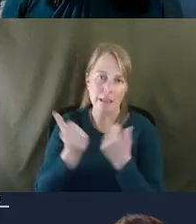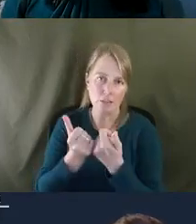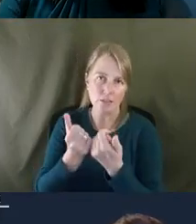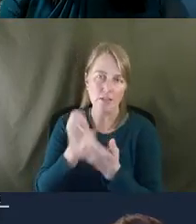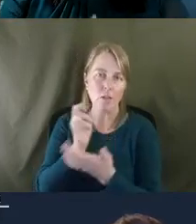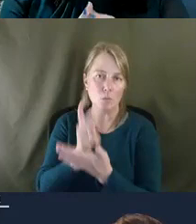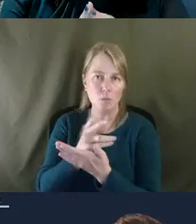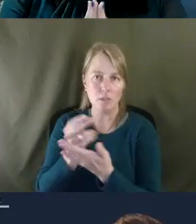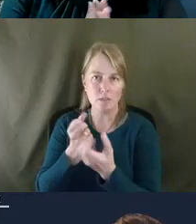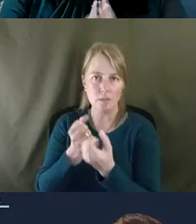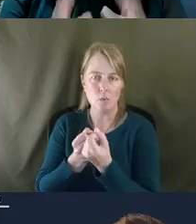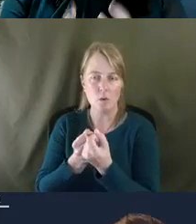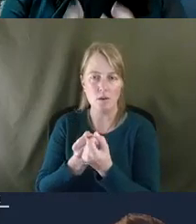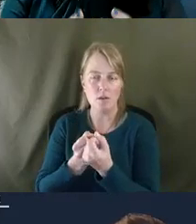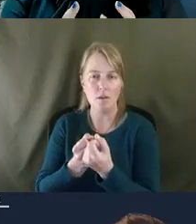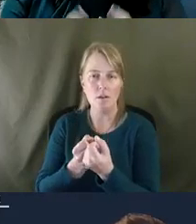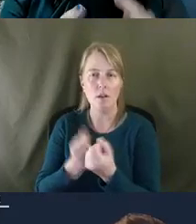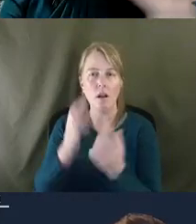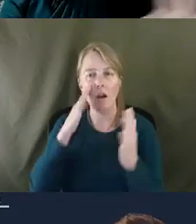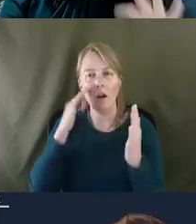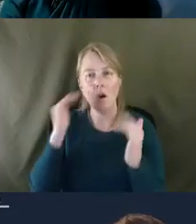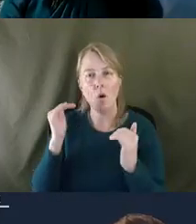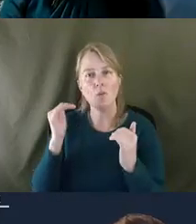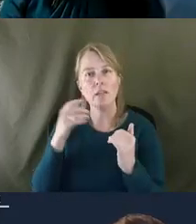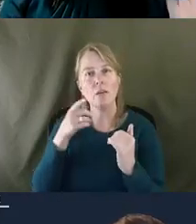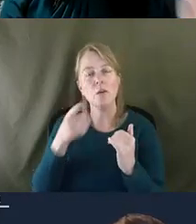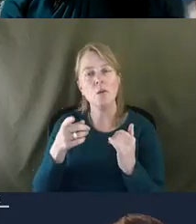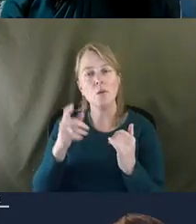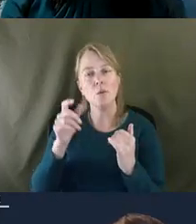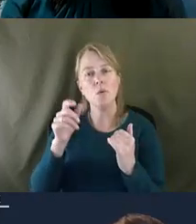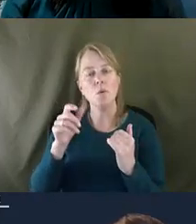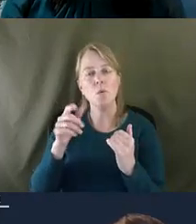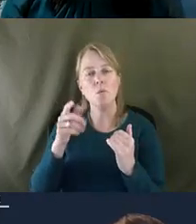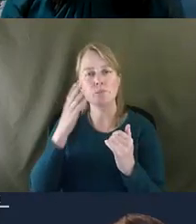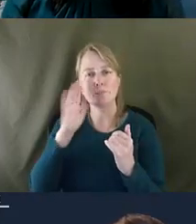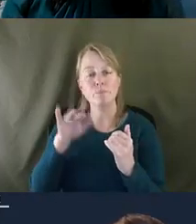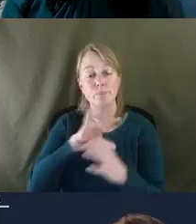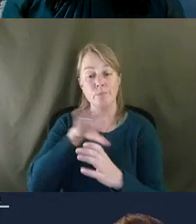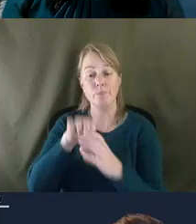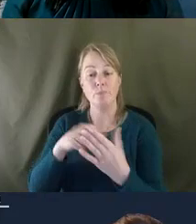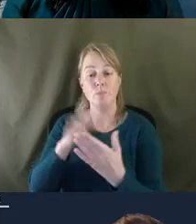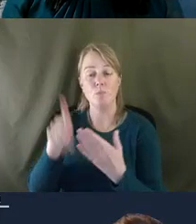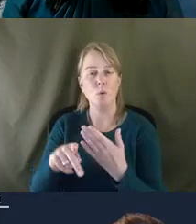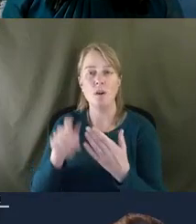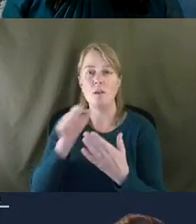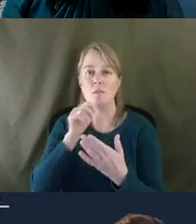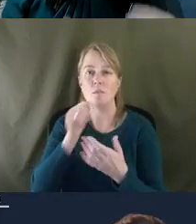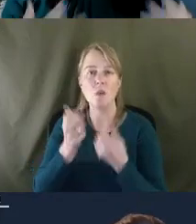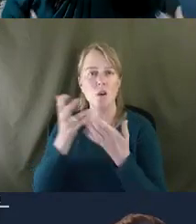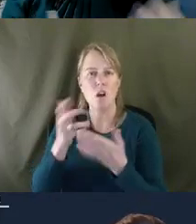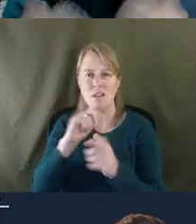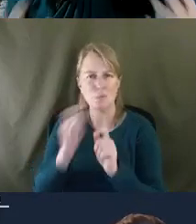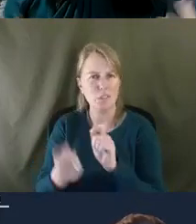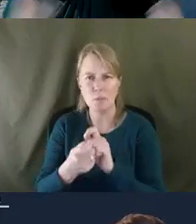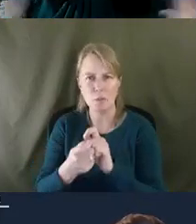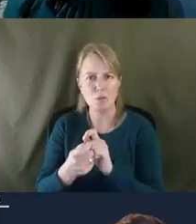I think that I can hopefully think you can take off the table that being in the program is going to cause any kind of retribution. That should